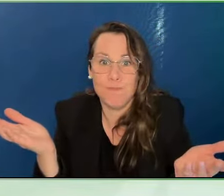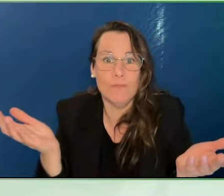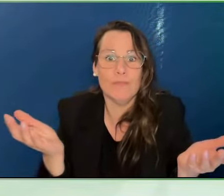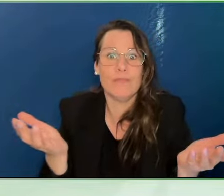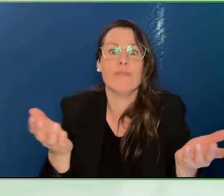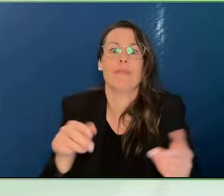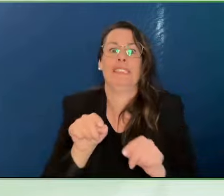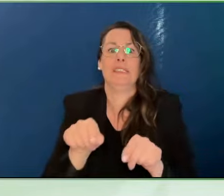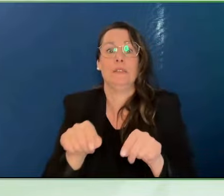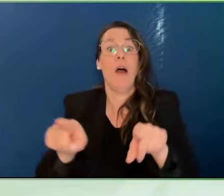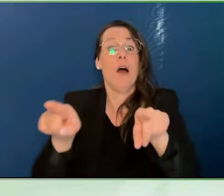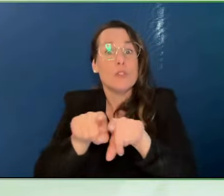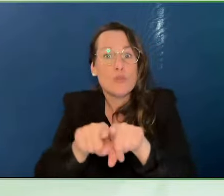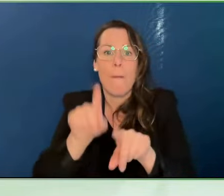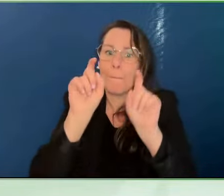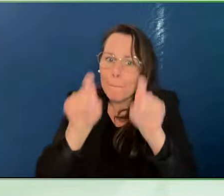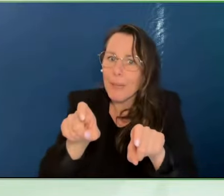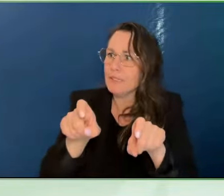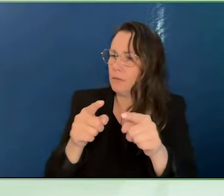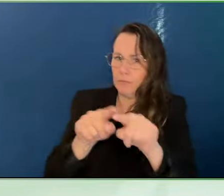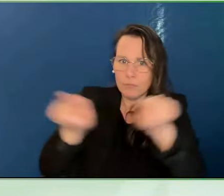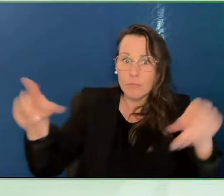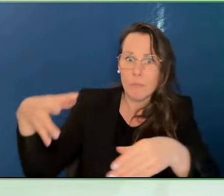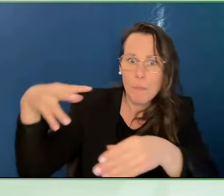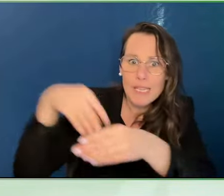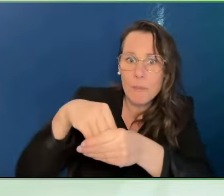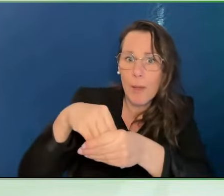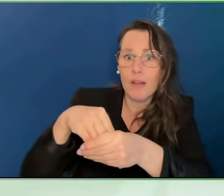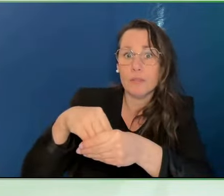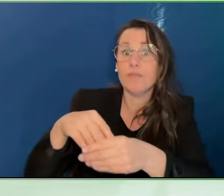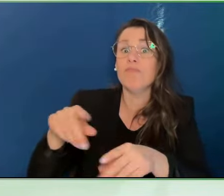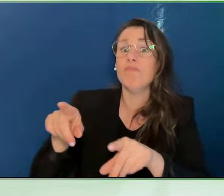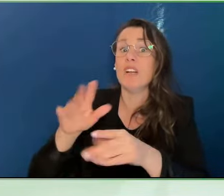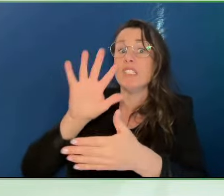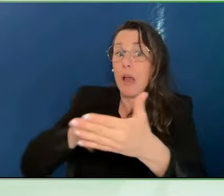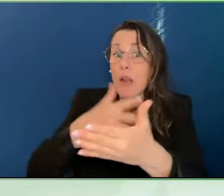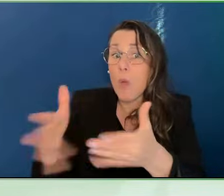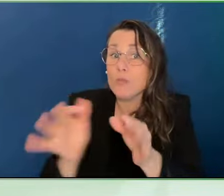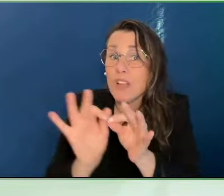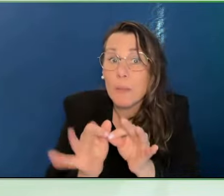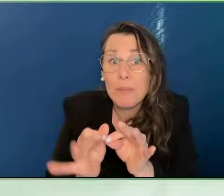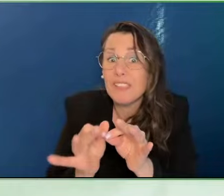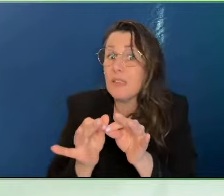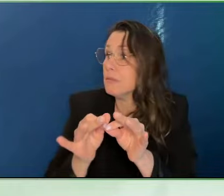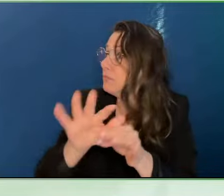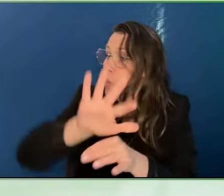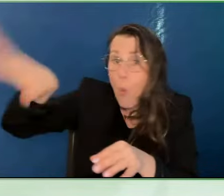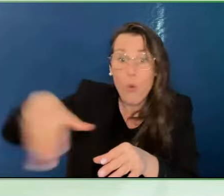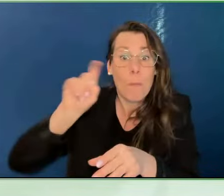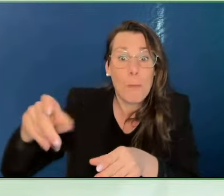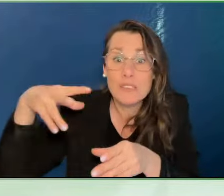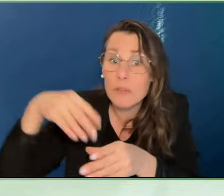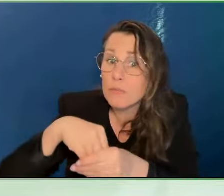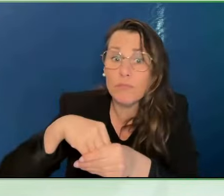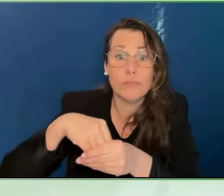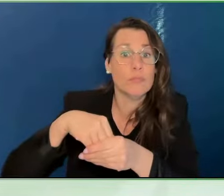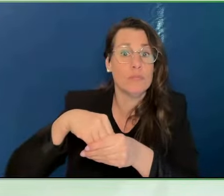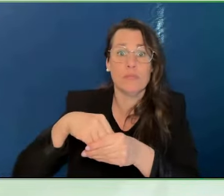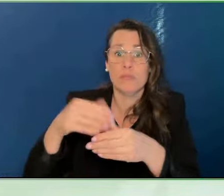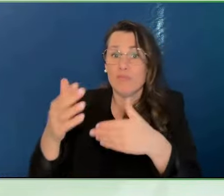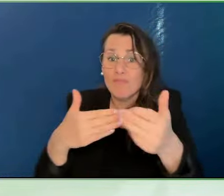them. We also make sure that every hotel has sign language interpreters 24/7 until the conference is